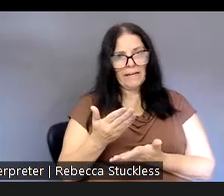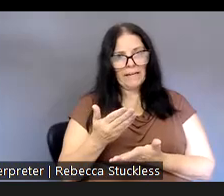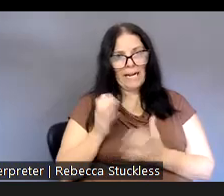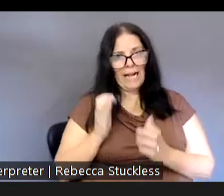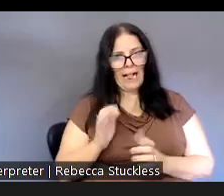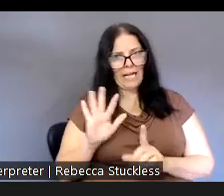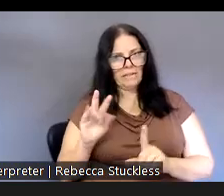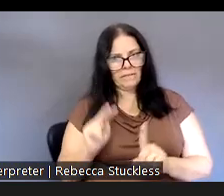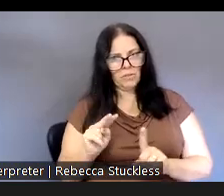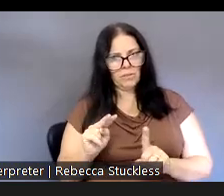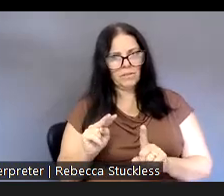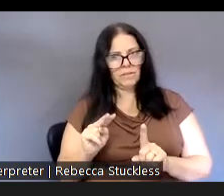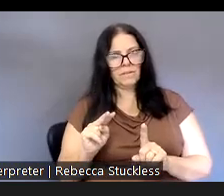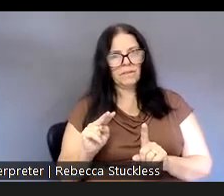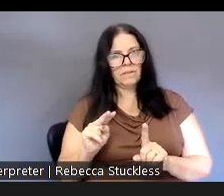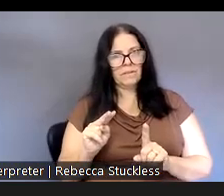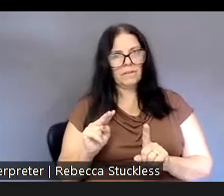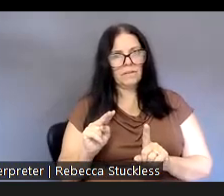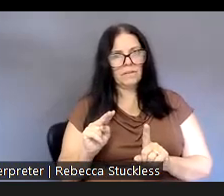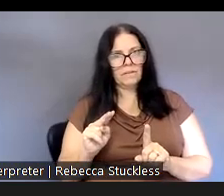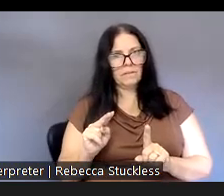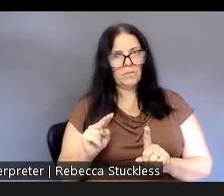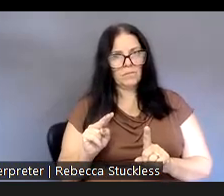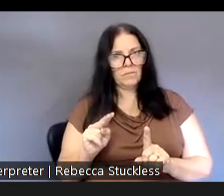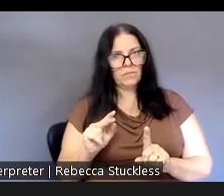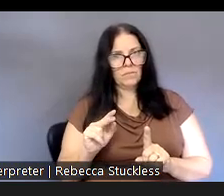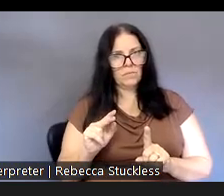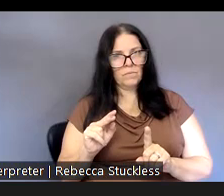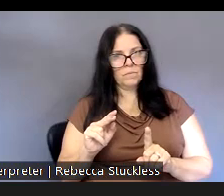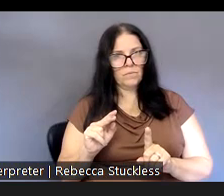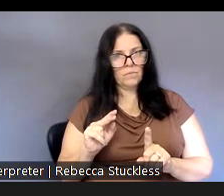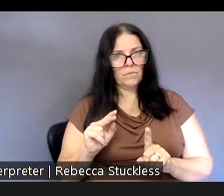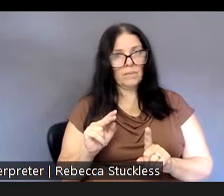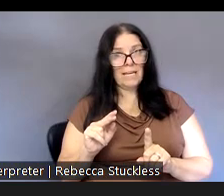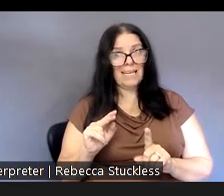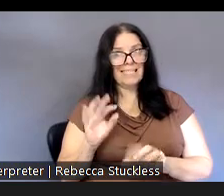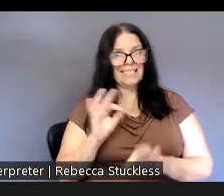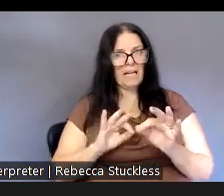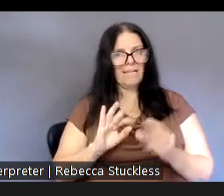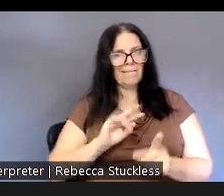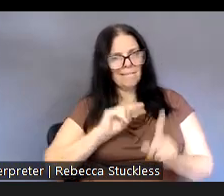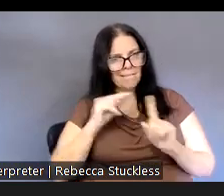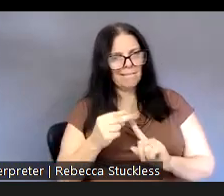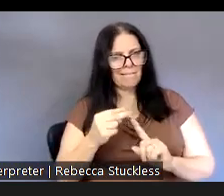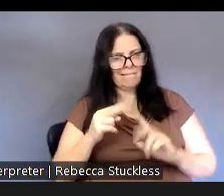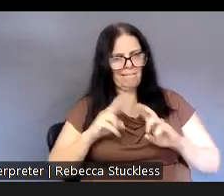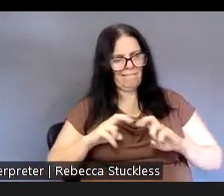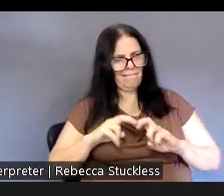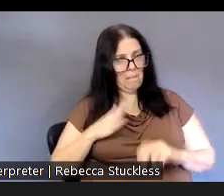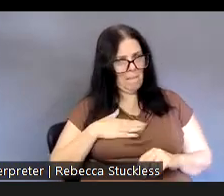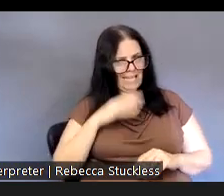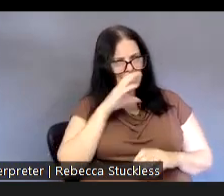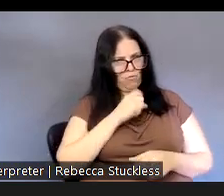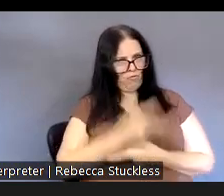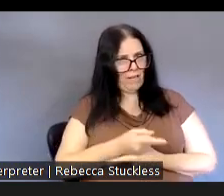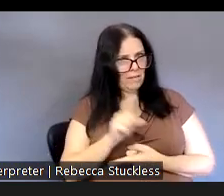to examine their own assumptions. And this is one way that this approach is contrary